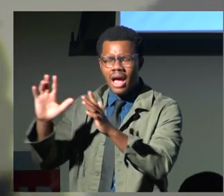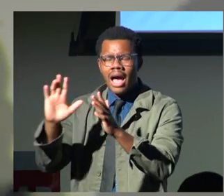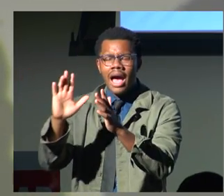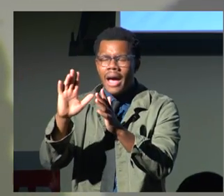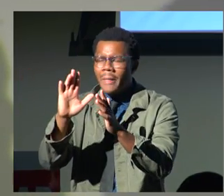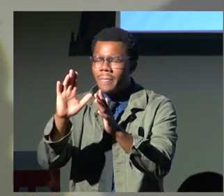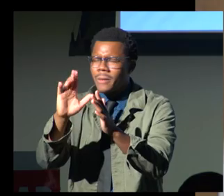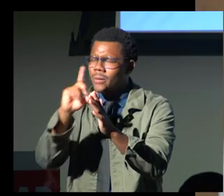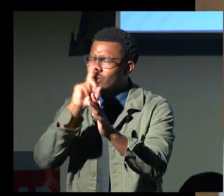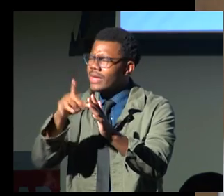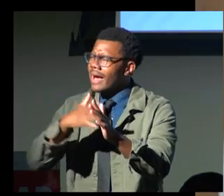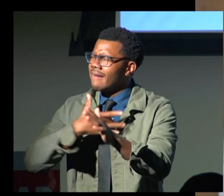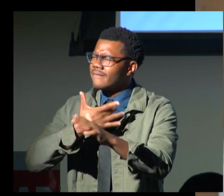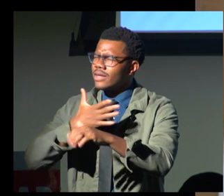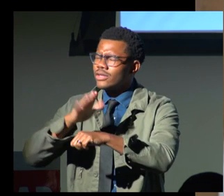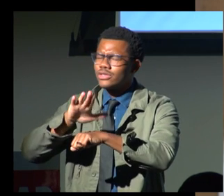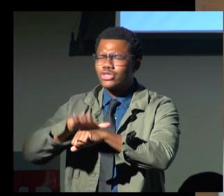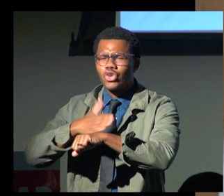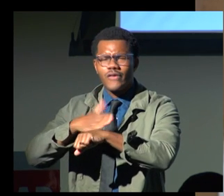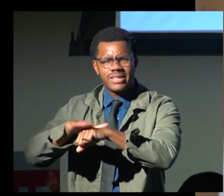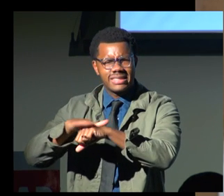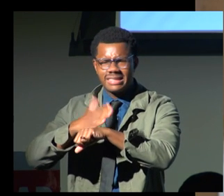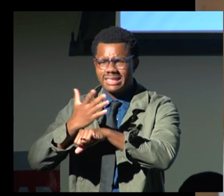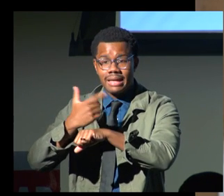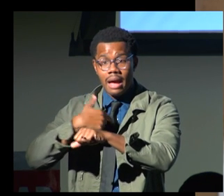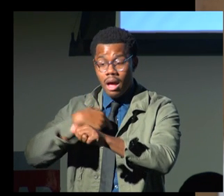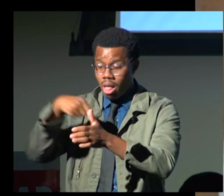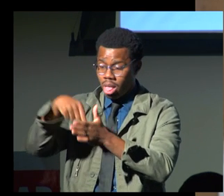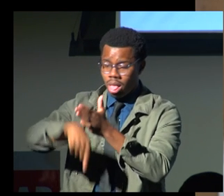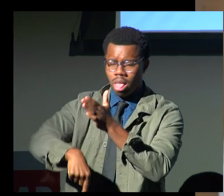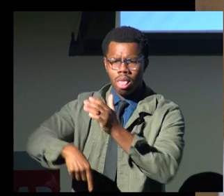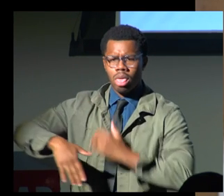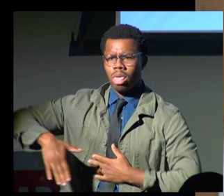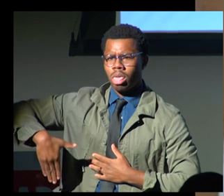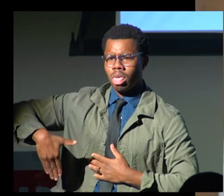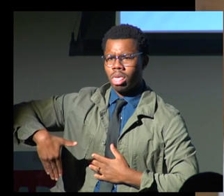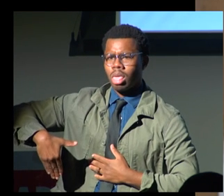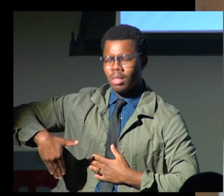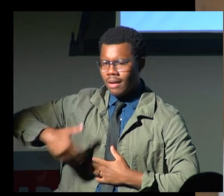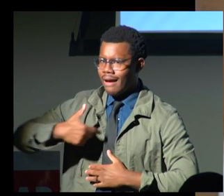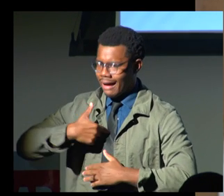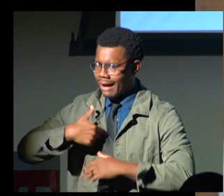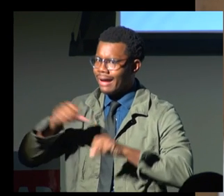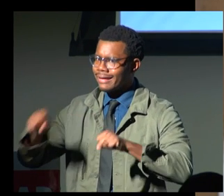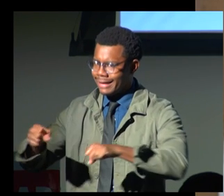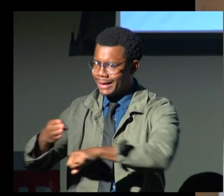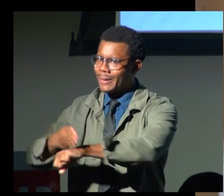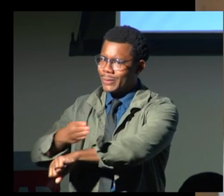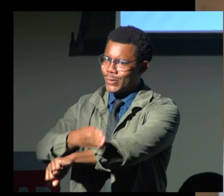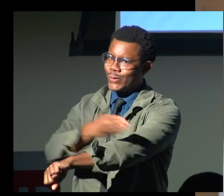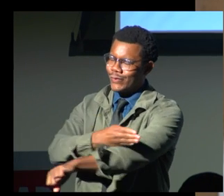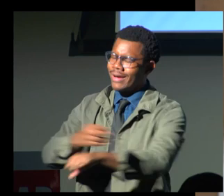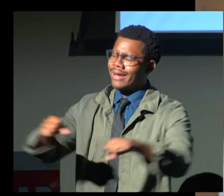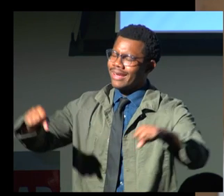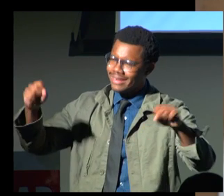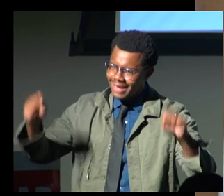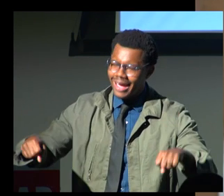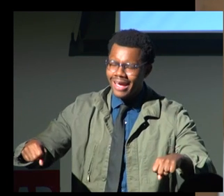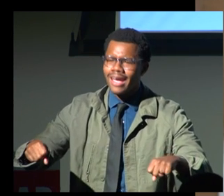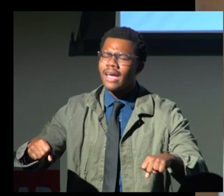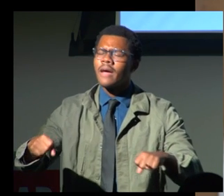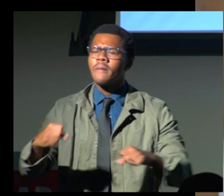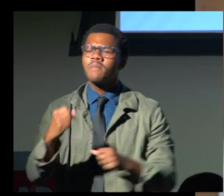I feel it. I have such a long way to go. I really do. And because there's so